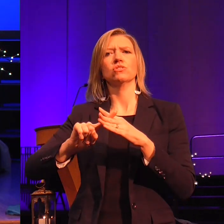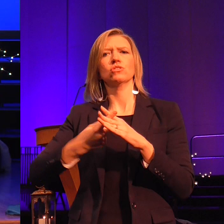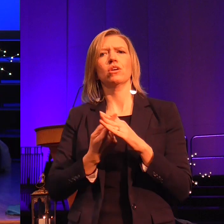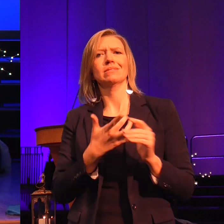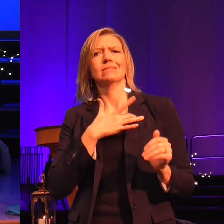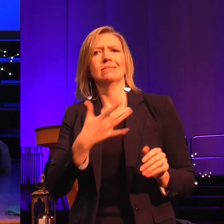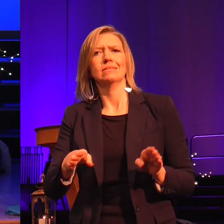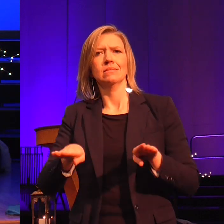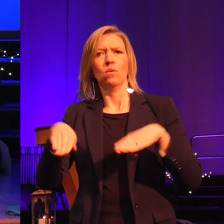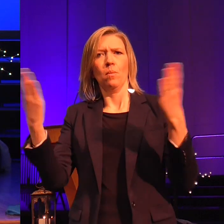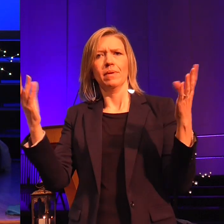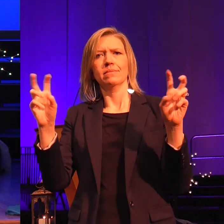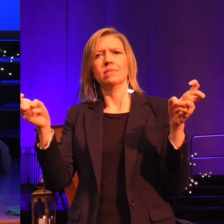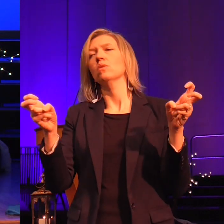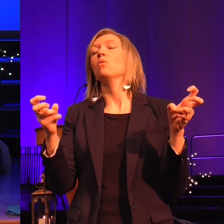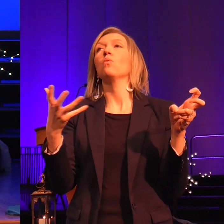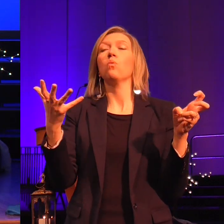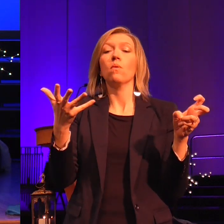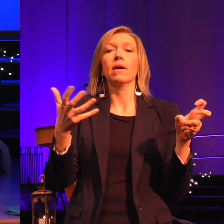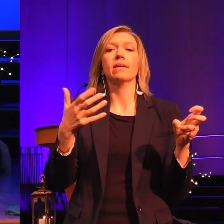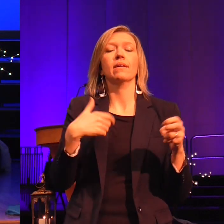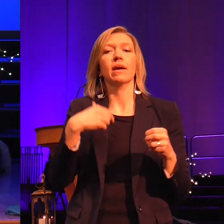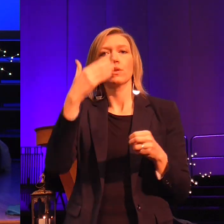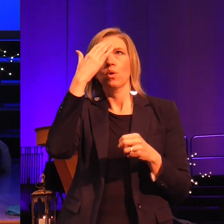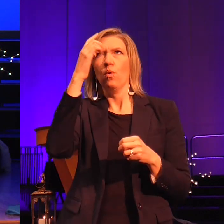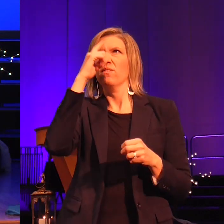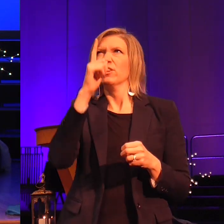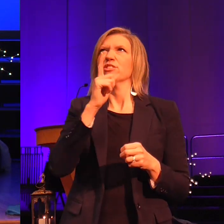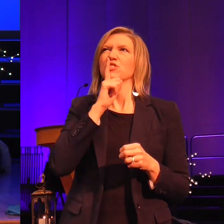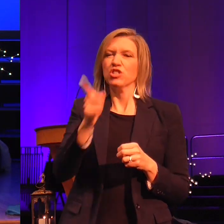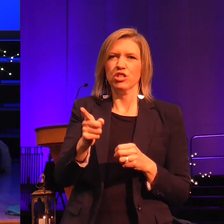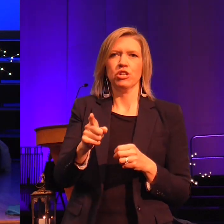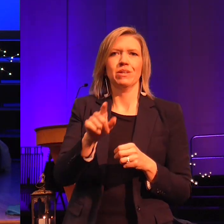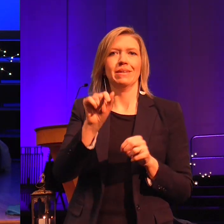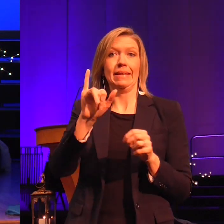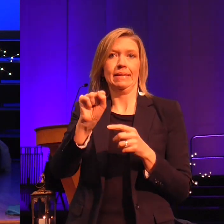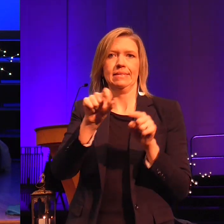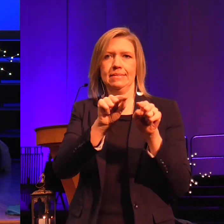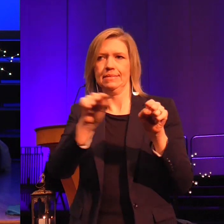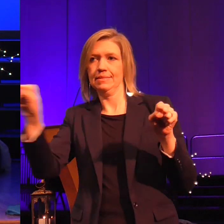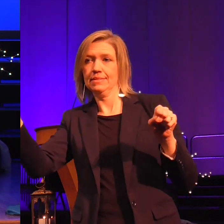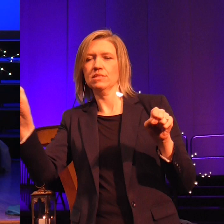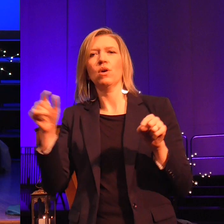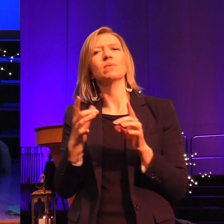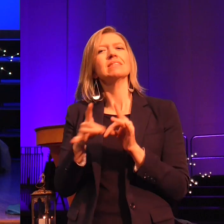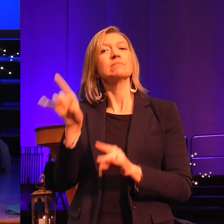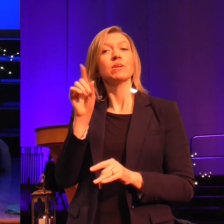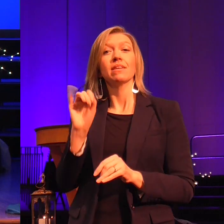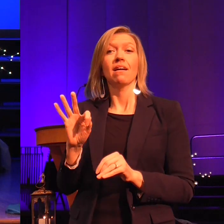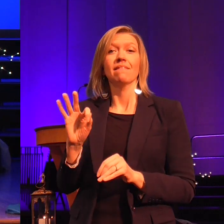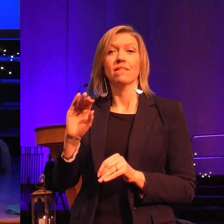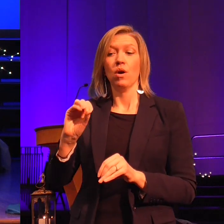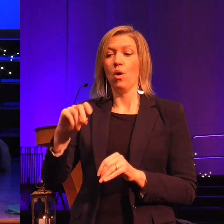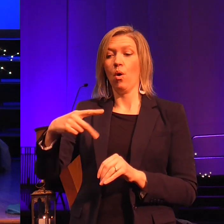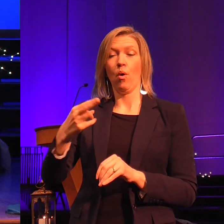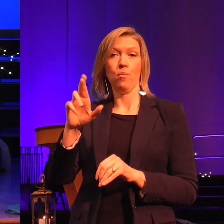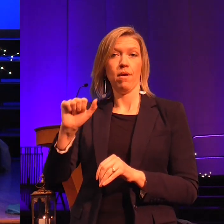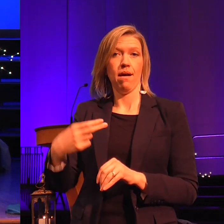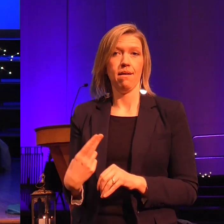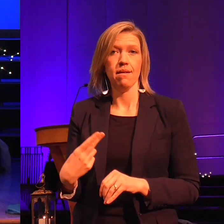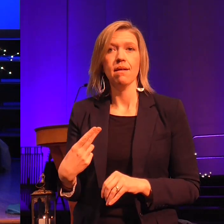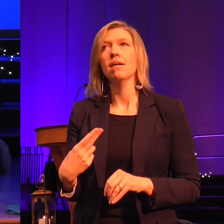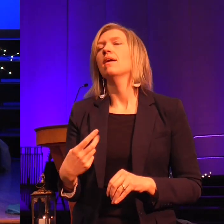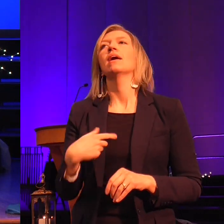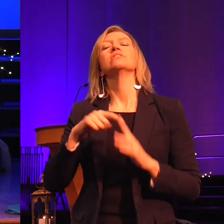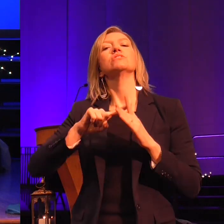is. So in the spirit of the great Oprah Winfrey, I would say as I start this message today, what